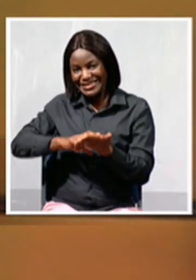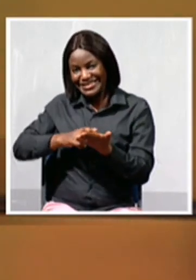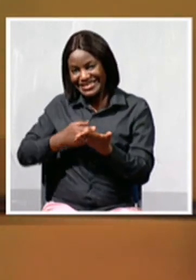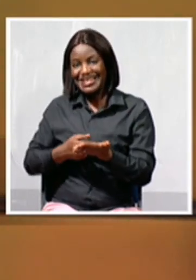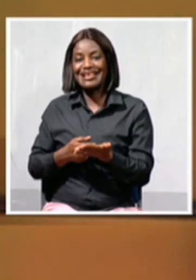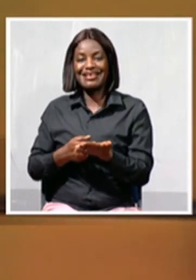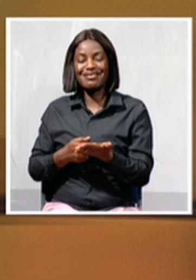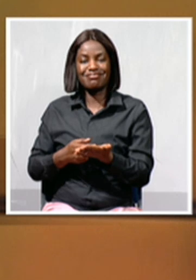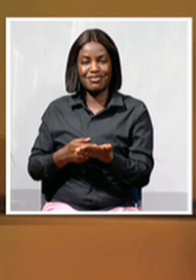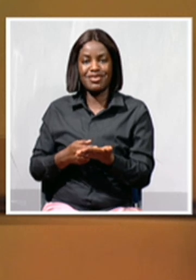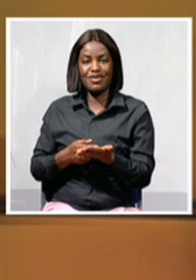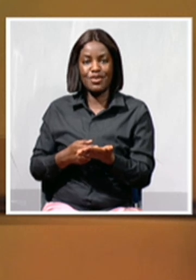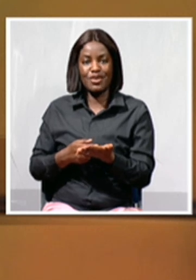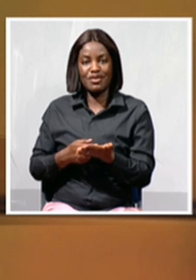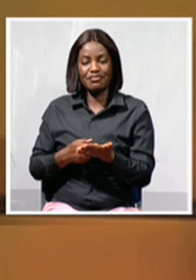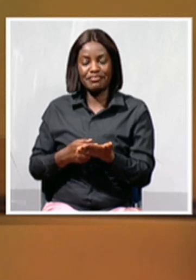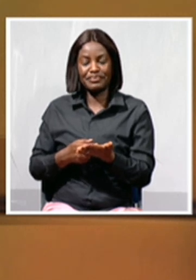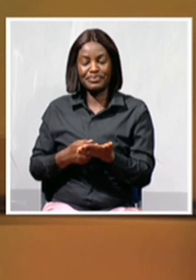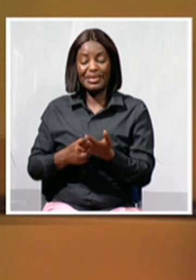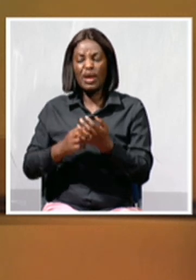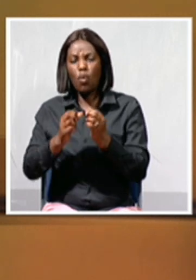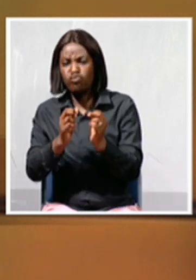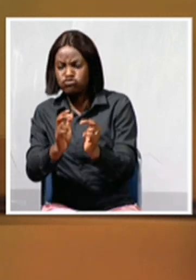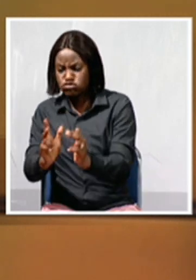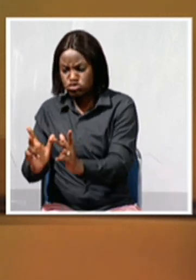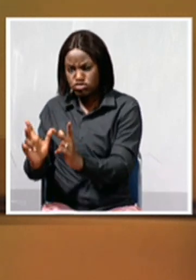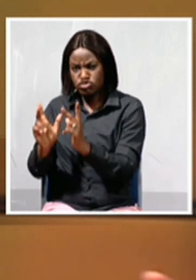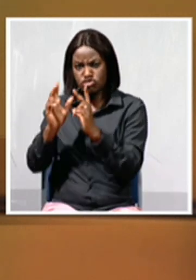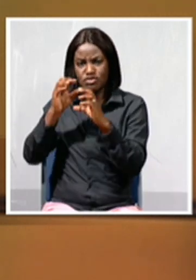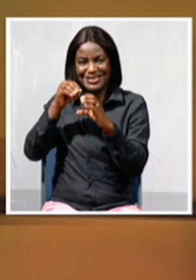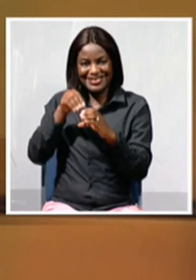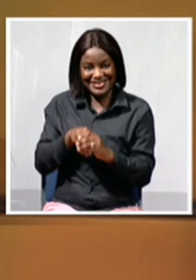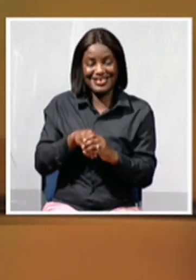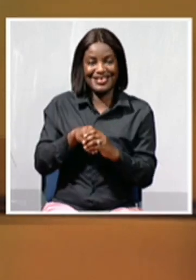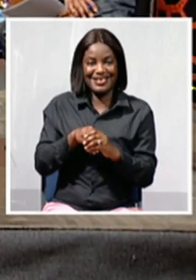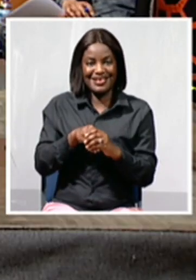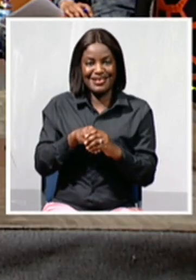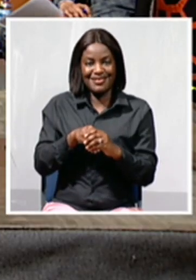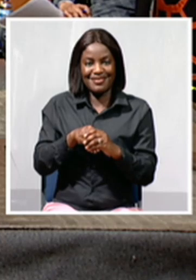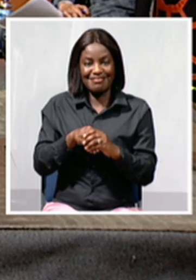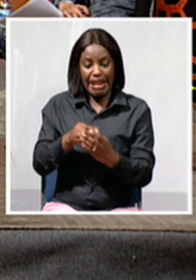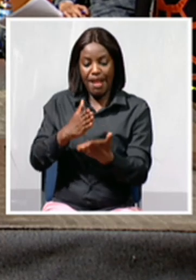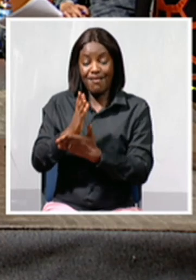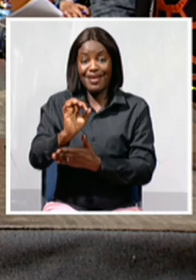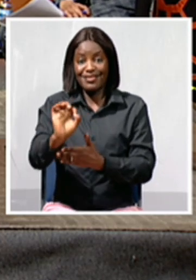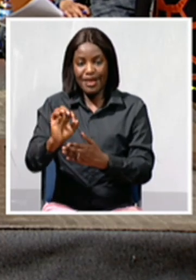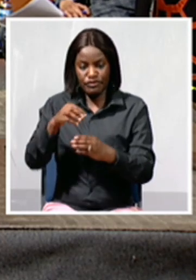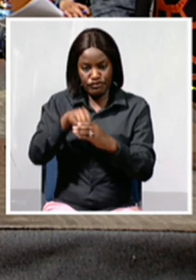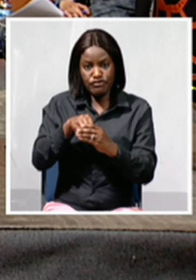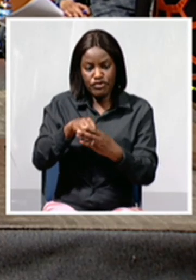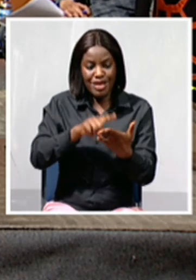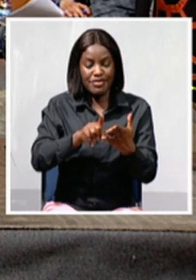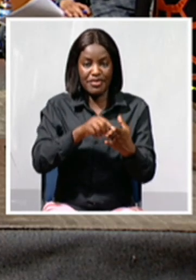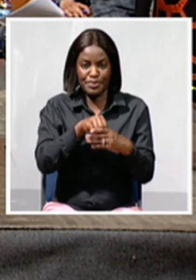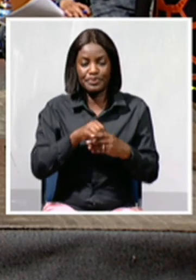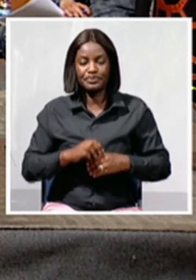least over 90% of the population. Now, what eligible follows, to vote. Eligible to vote. Yeah, what follows then is